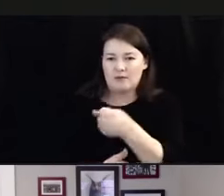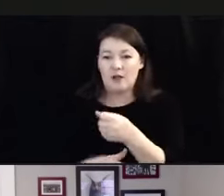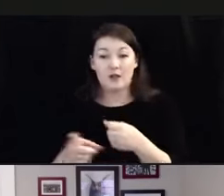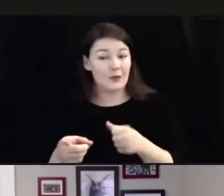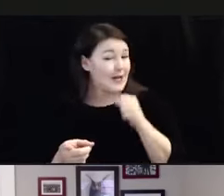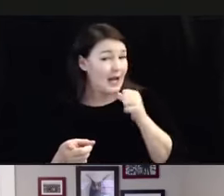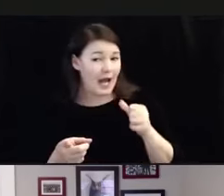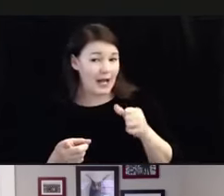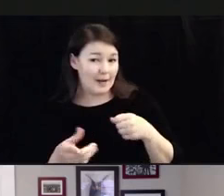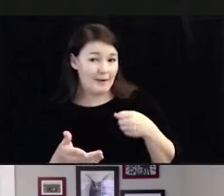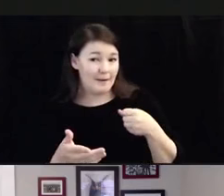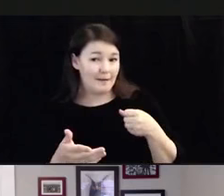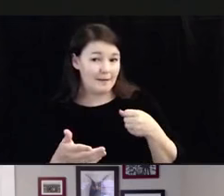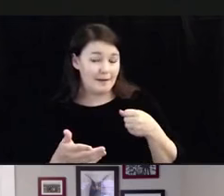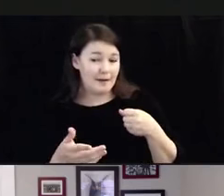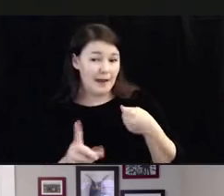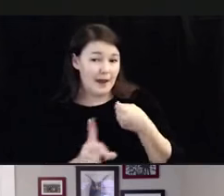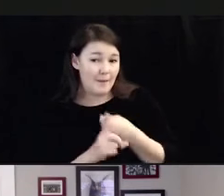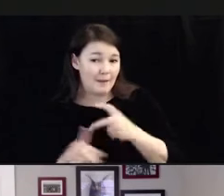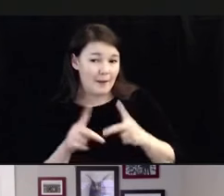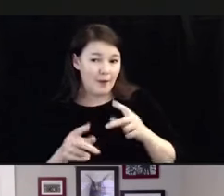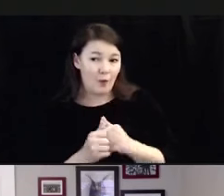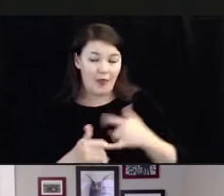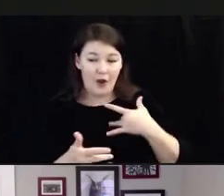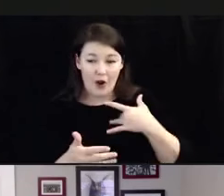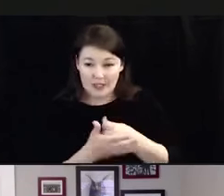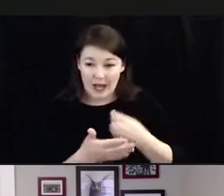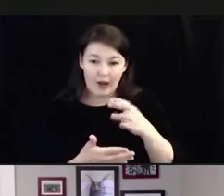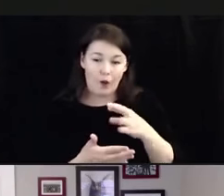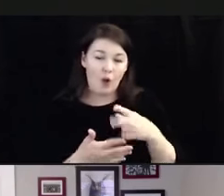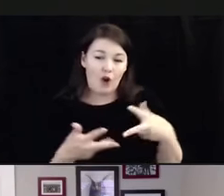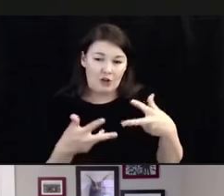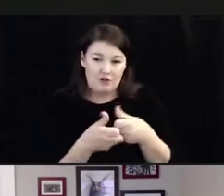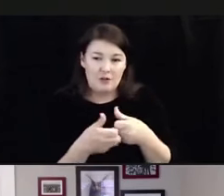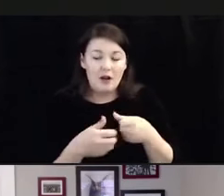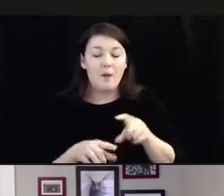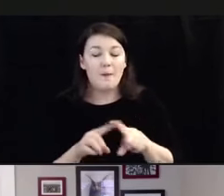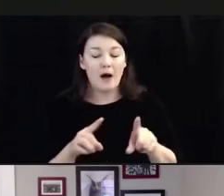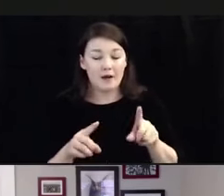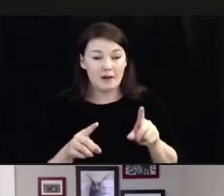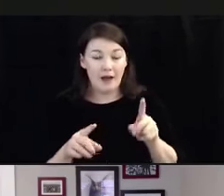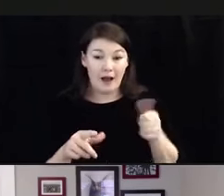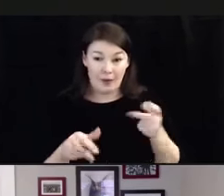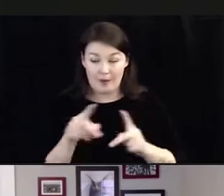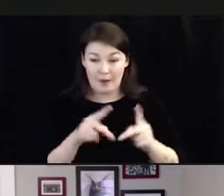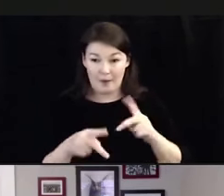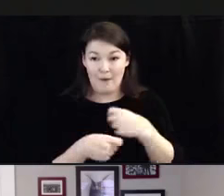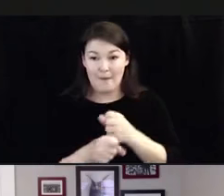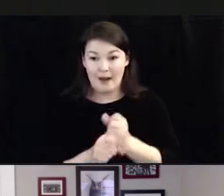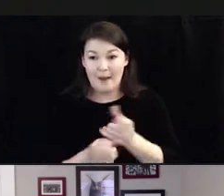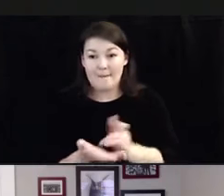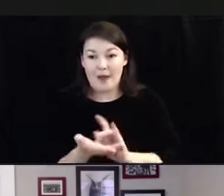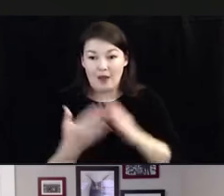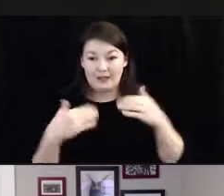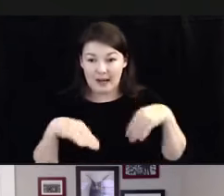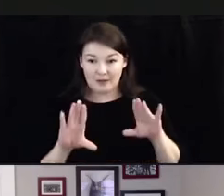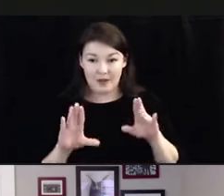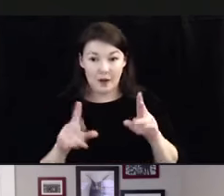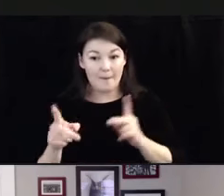car accident or who has a heart attack, but there are Coloradans who are making medical sacrifices, meaning people who had scheduled